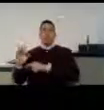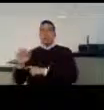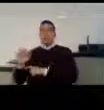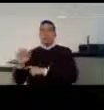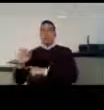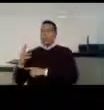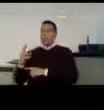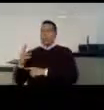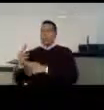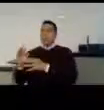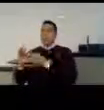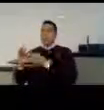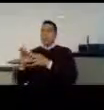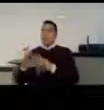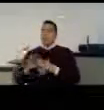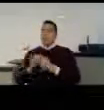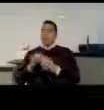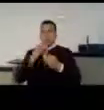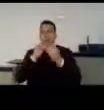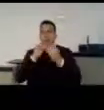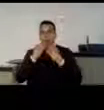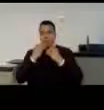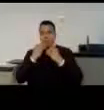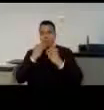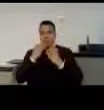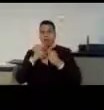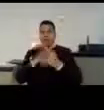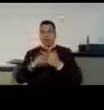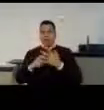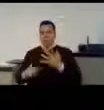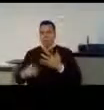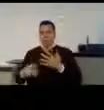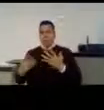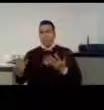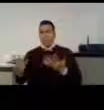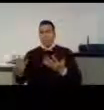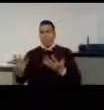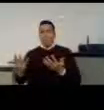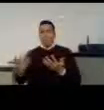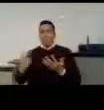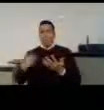correlation with ADHD and diet and all those things.